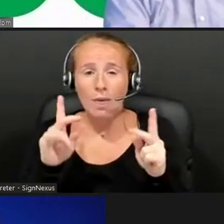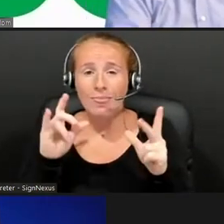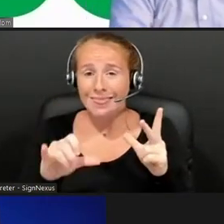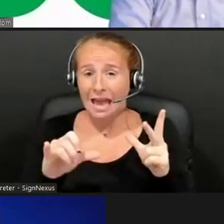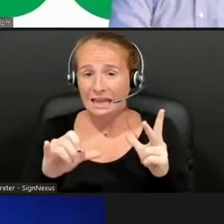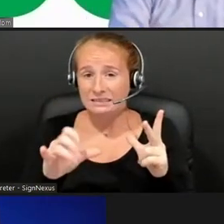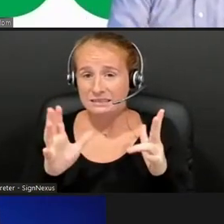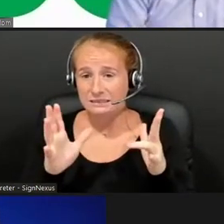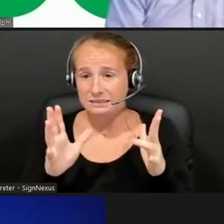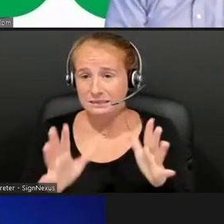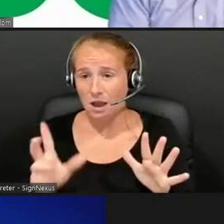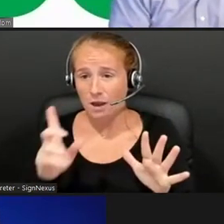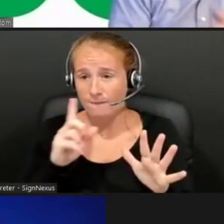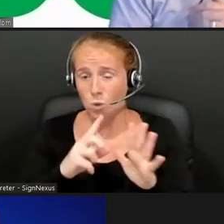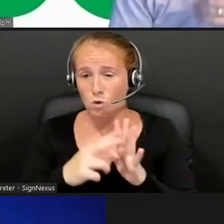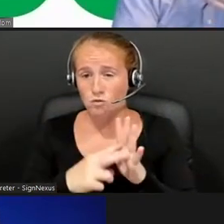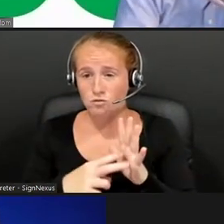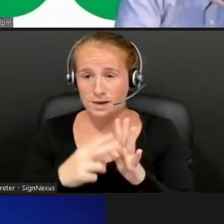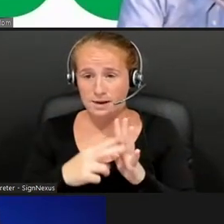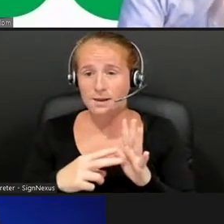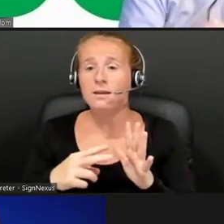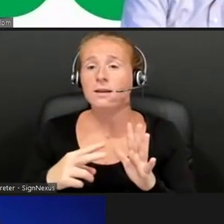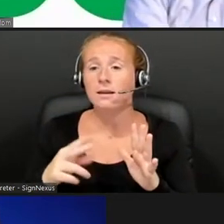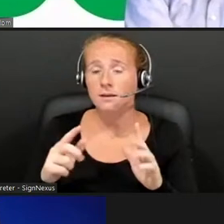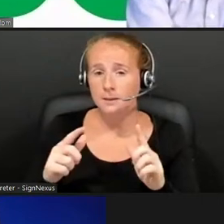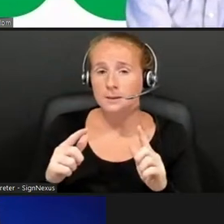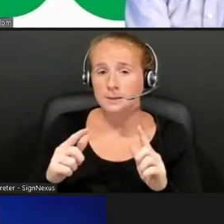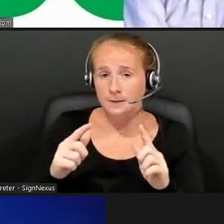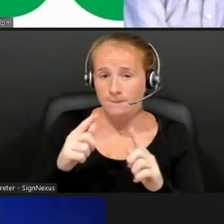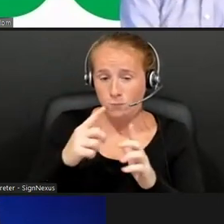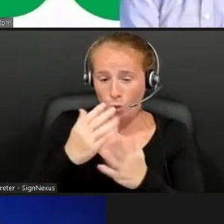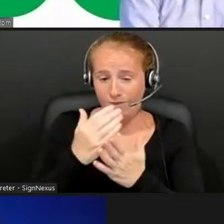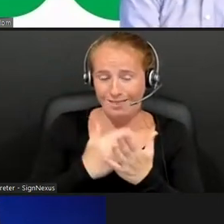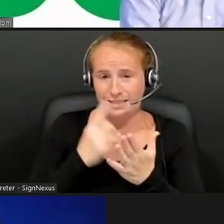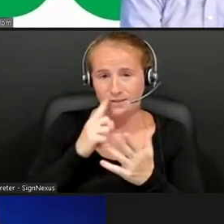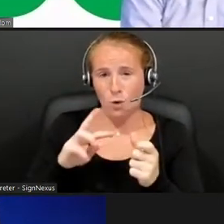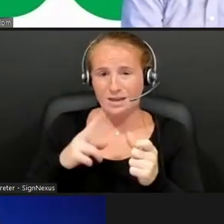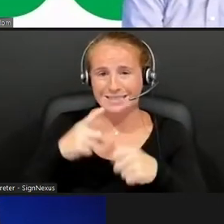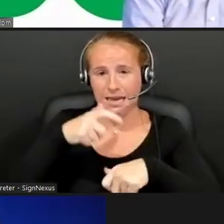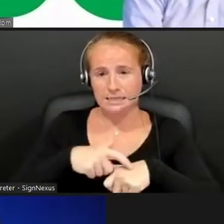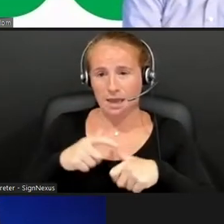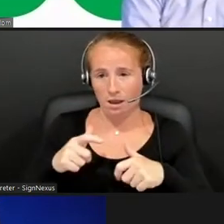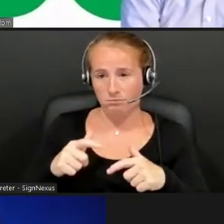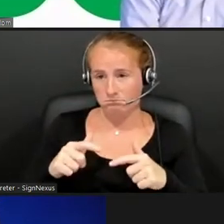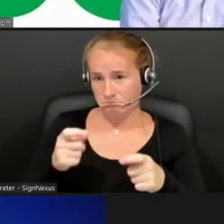our reading of the list of speakers for a second time